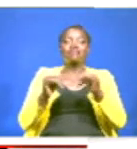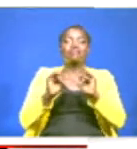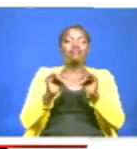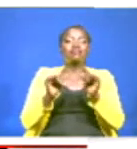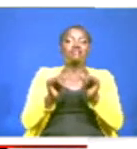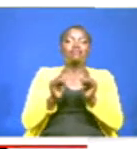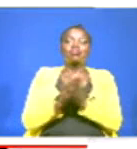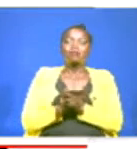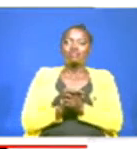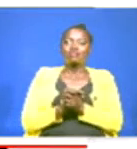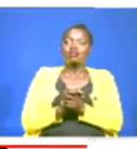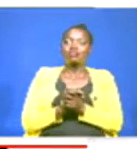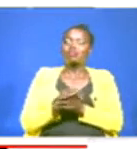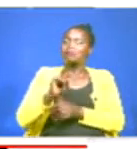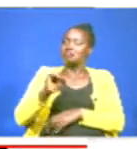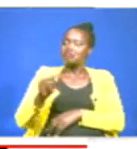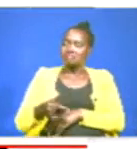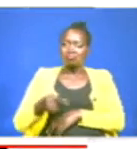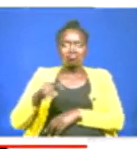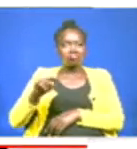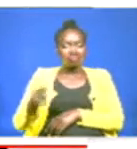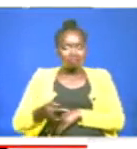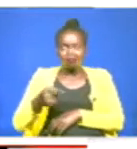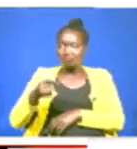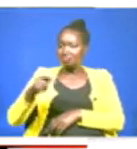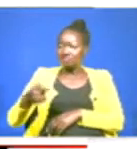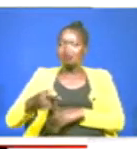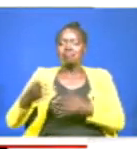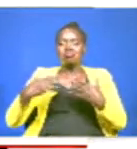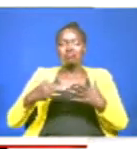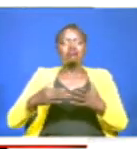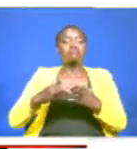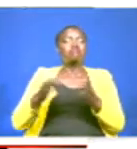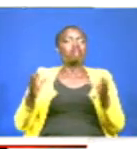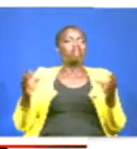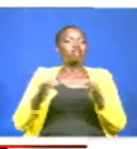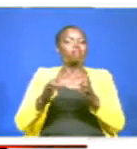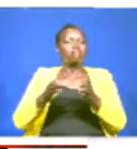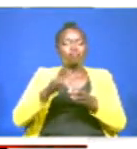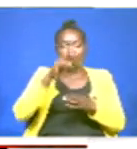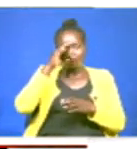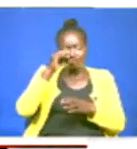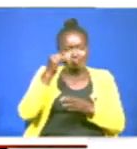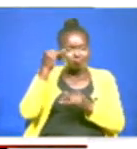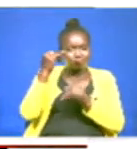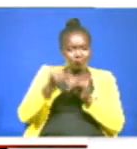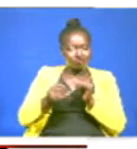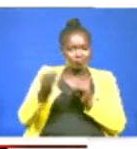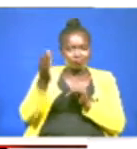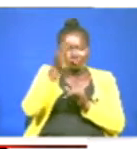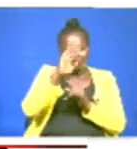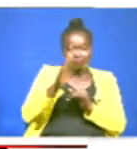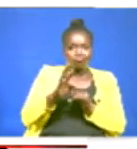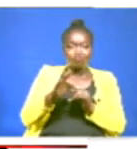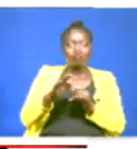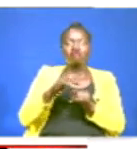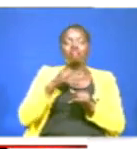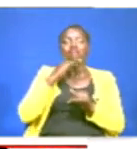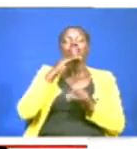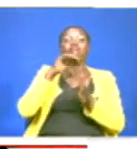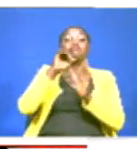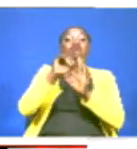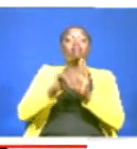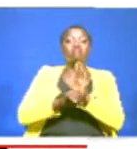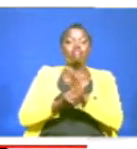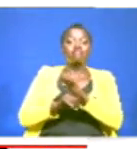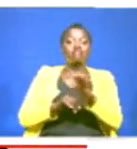Kibet. Now, thousands of mourners have gathered to pay their respects to Brazil legend Pele, who is lying in state at the ground of